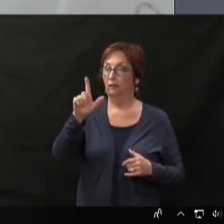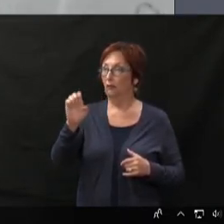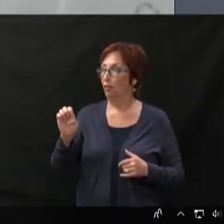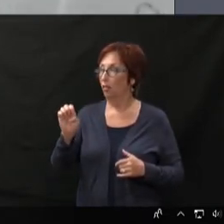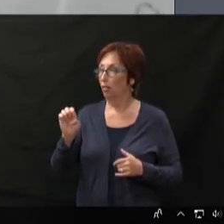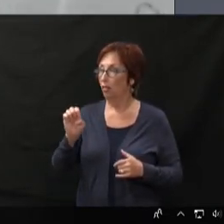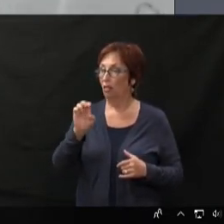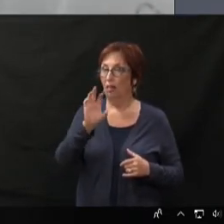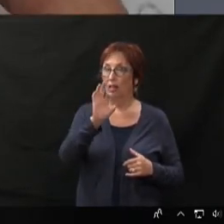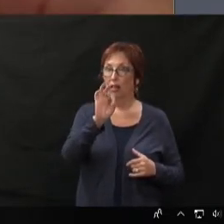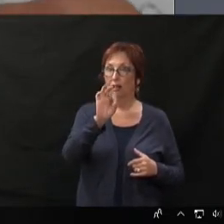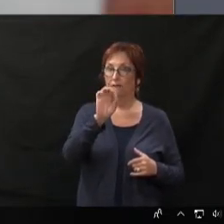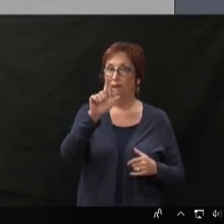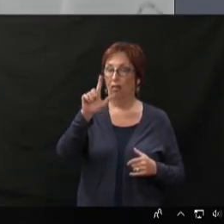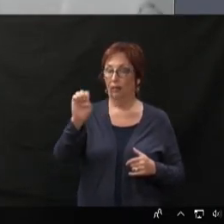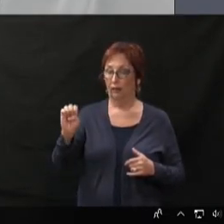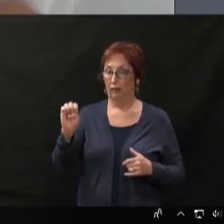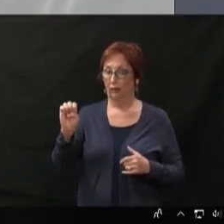Bull.